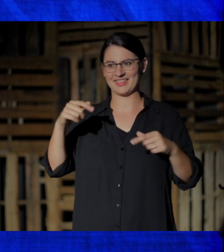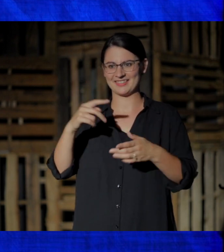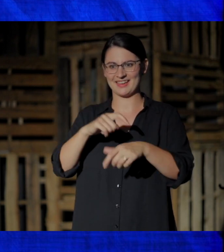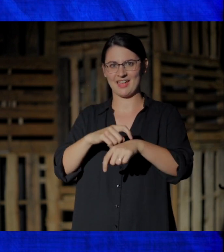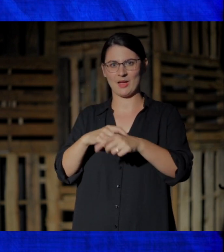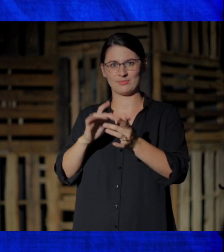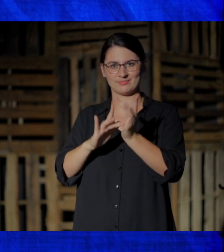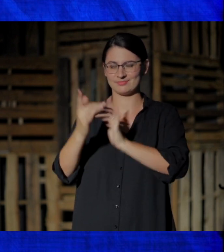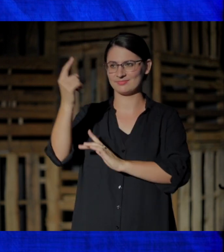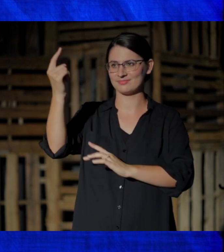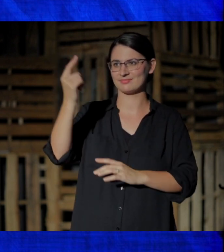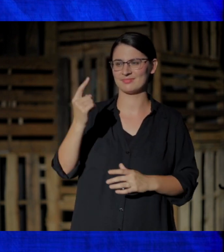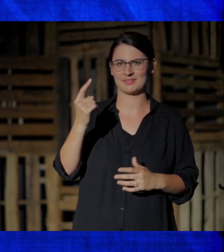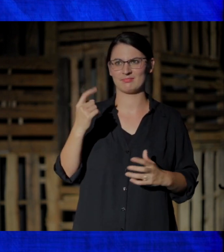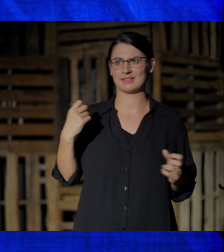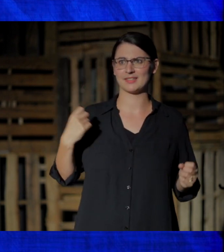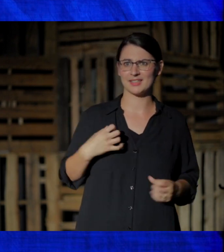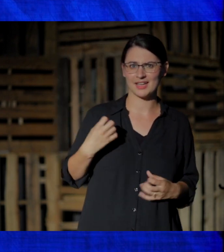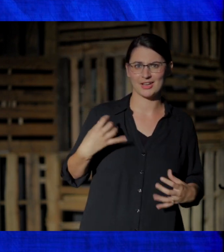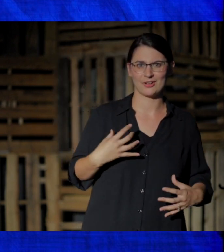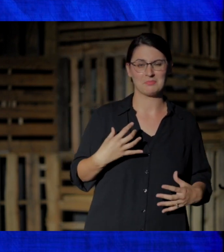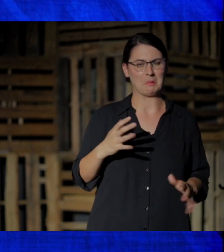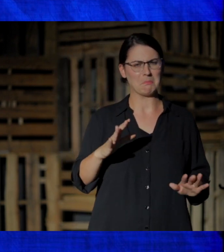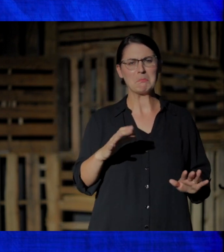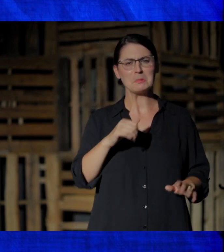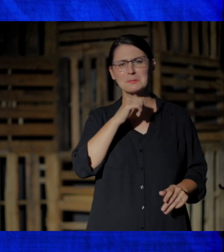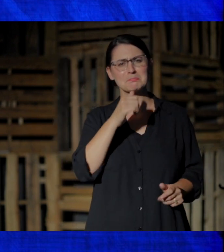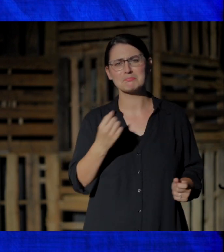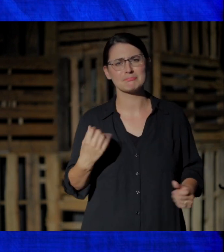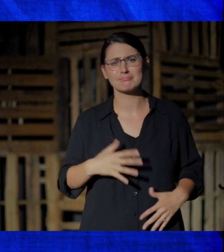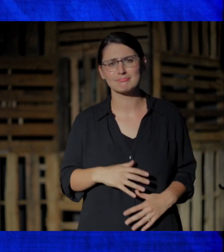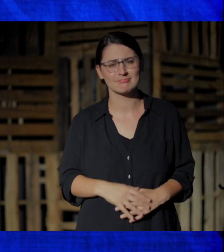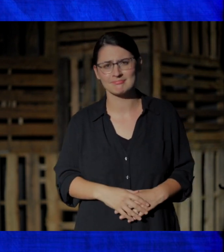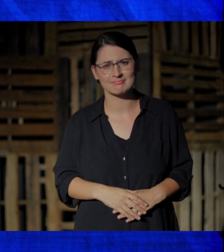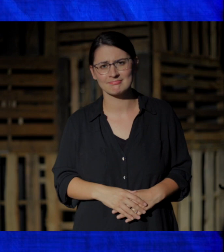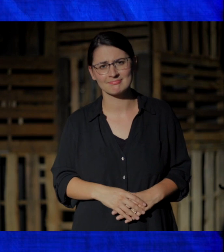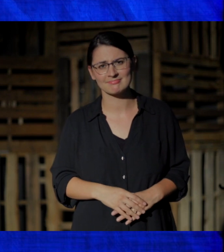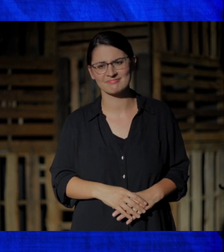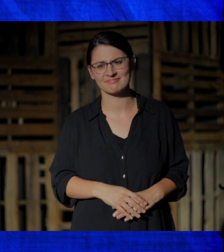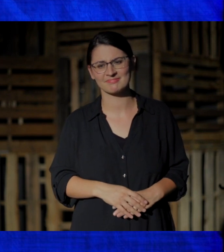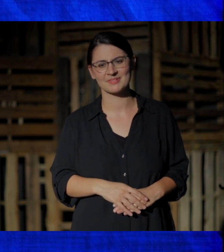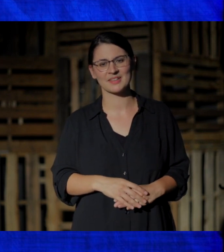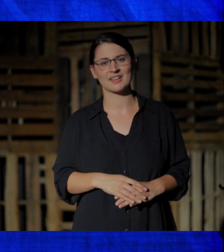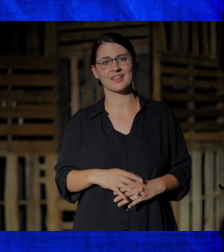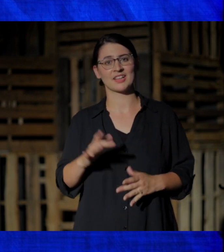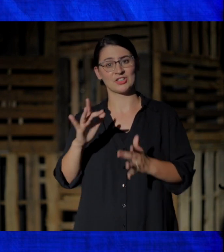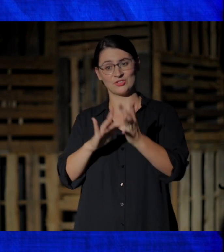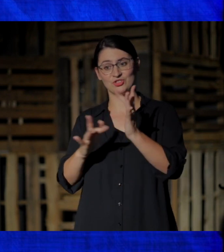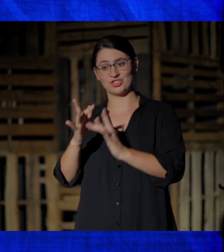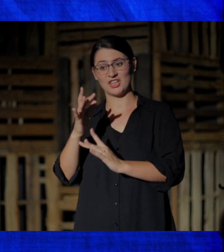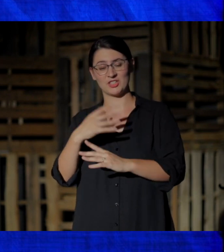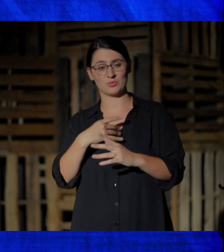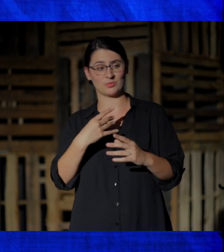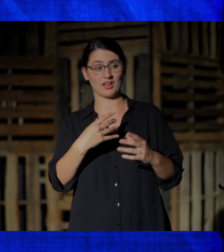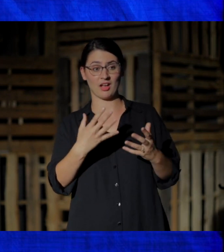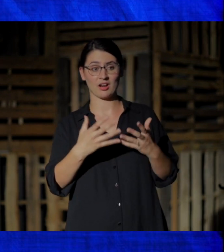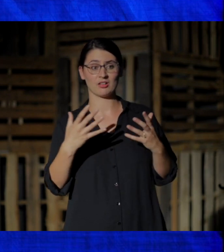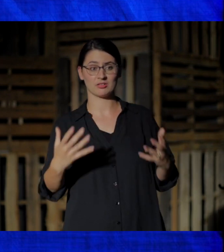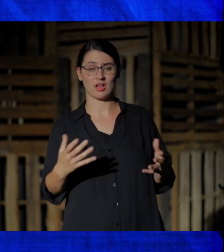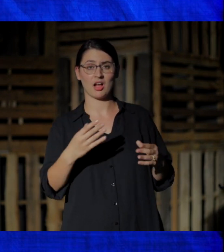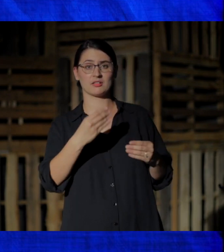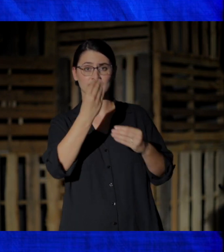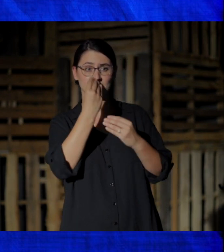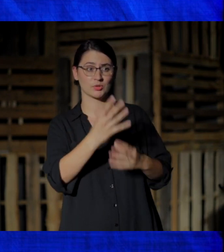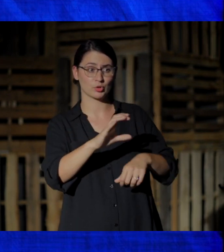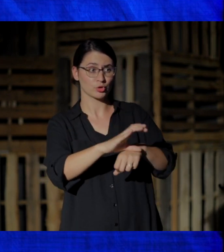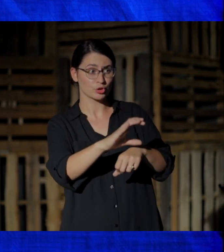scary thing. When it comes to the tribulation, Jesus had a lot to say to the church, by the way, on how we to endure